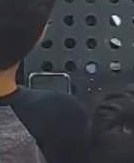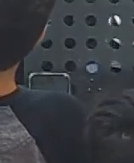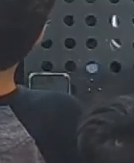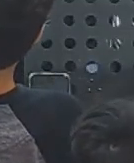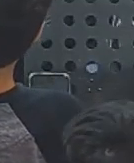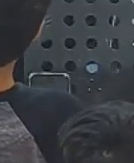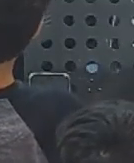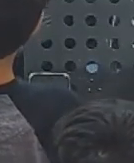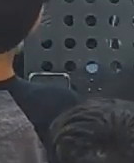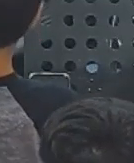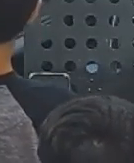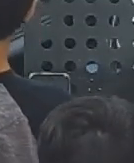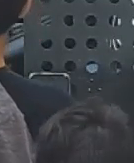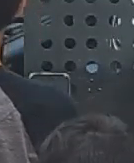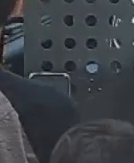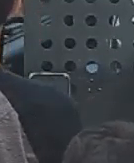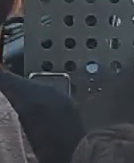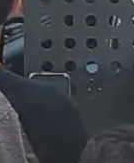Em favor do blood Jesus.